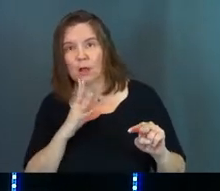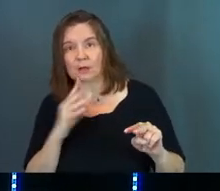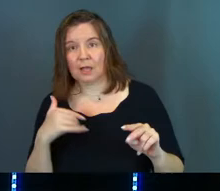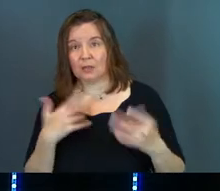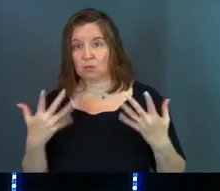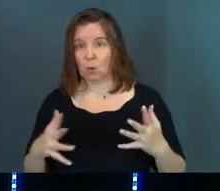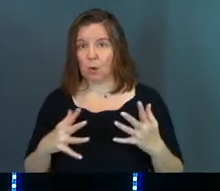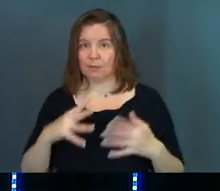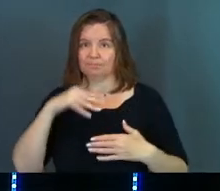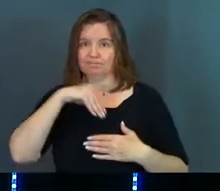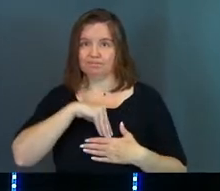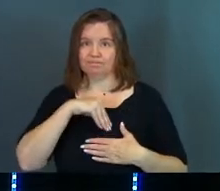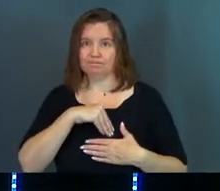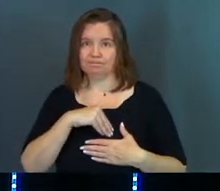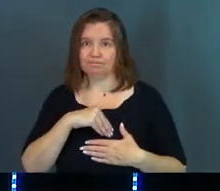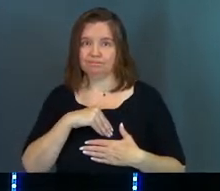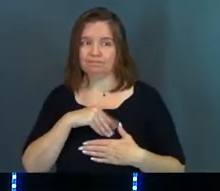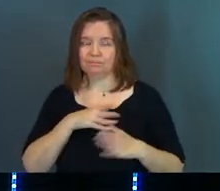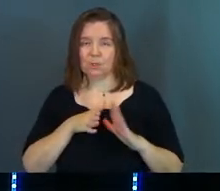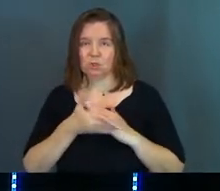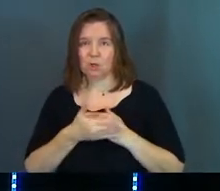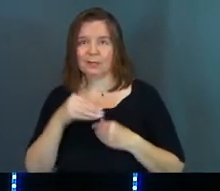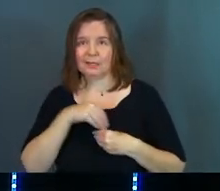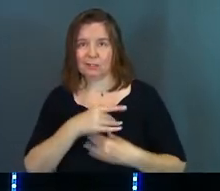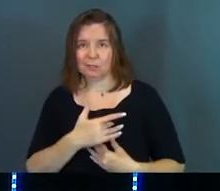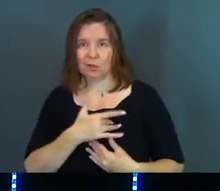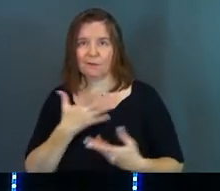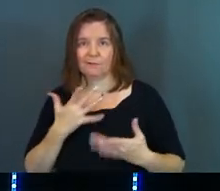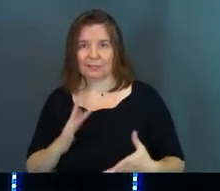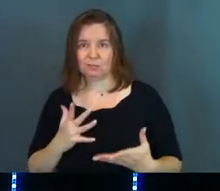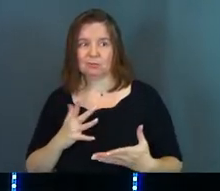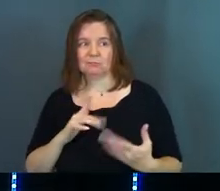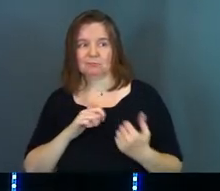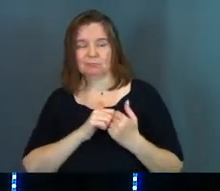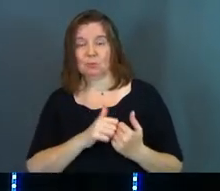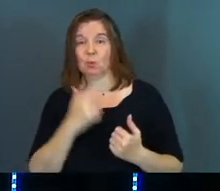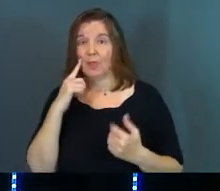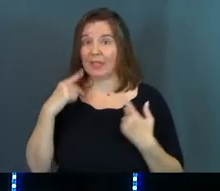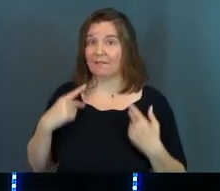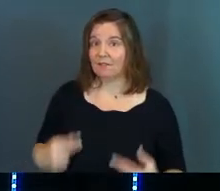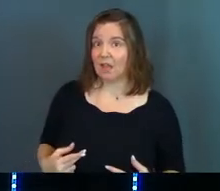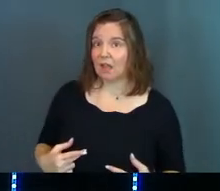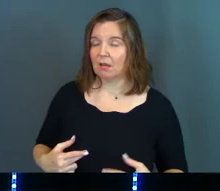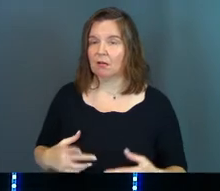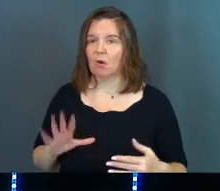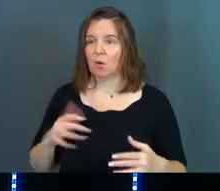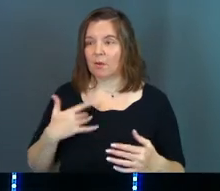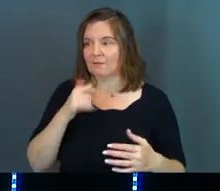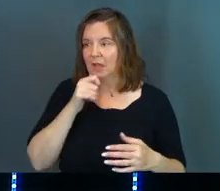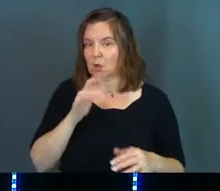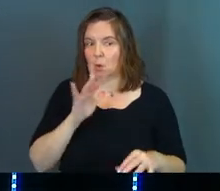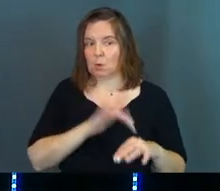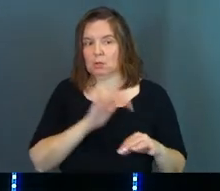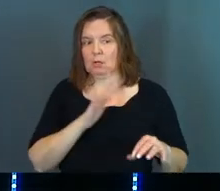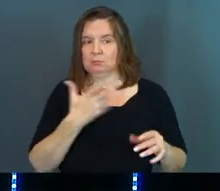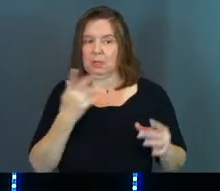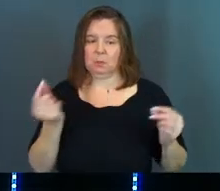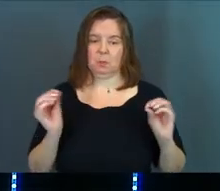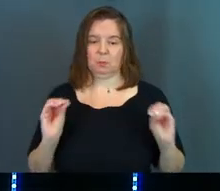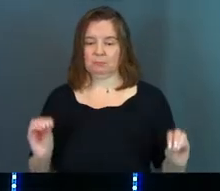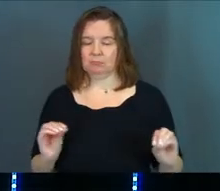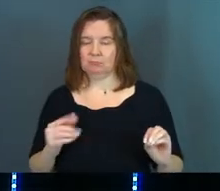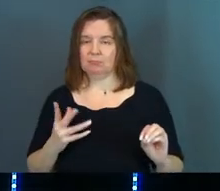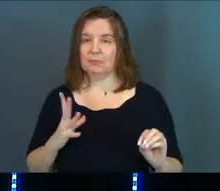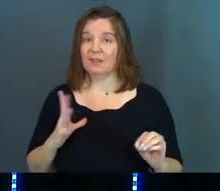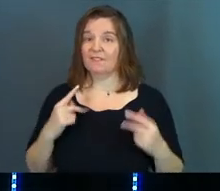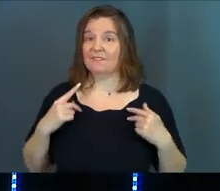lust has already committed adultery with her in his heart. So we think physical, right? We're like, oh, as long as I don't do anything, I'm not touching anything, I'm not